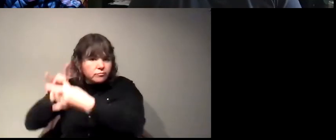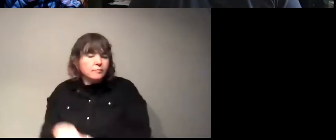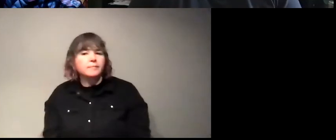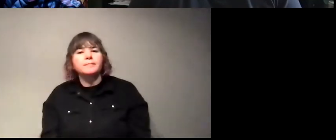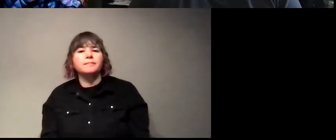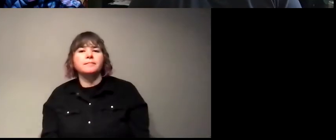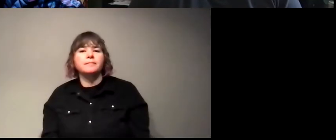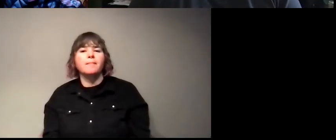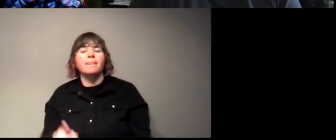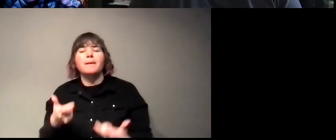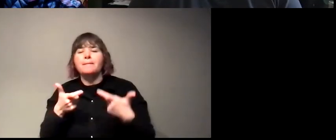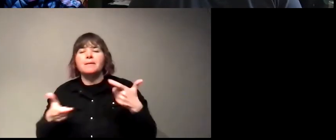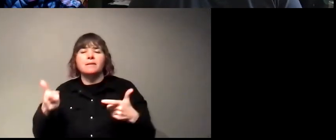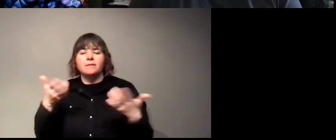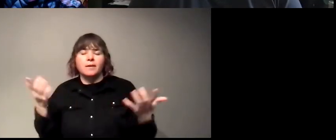think my most biggest thing is